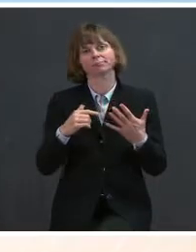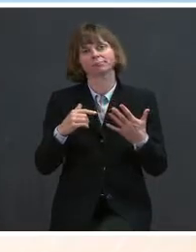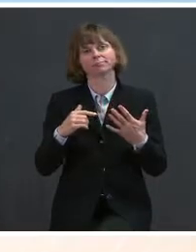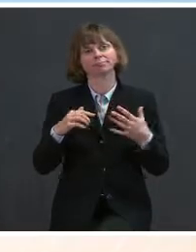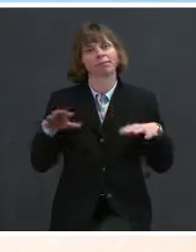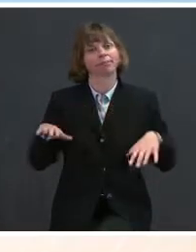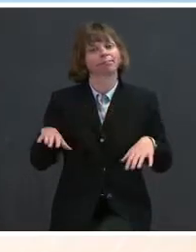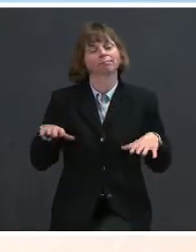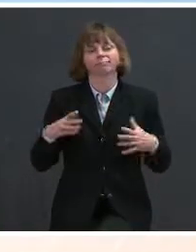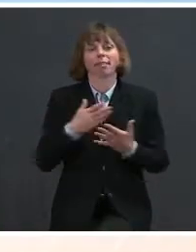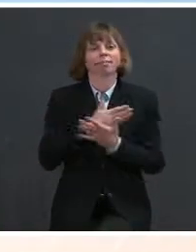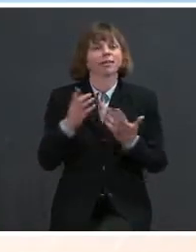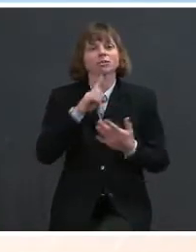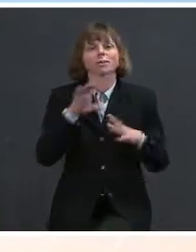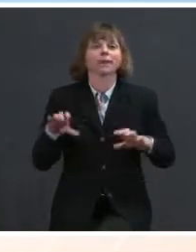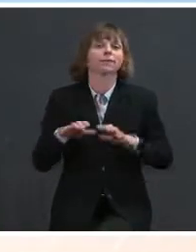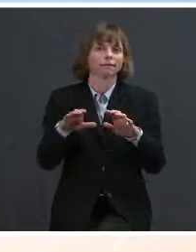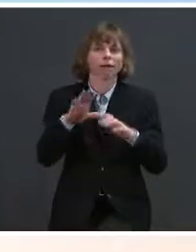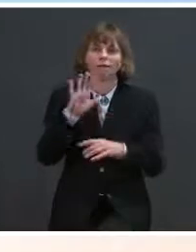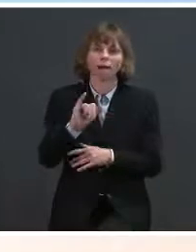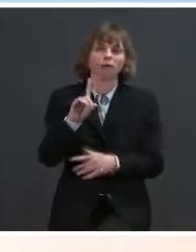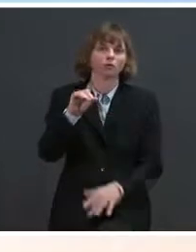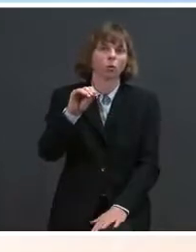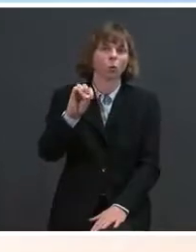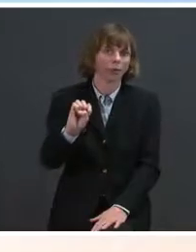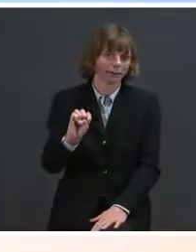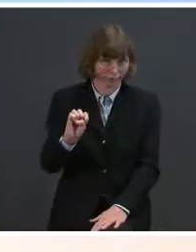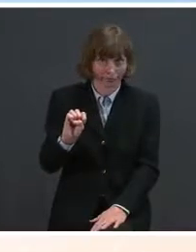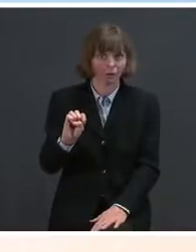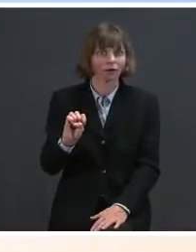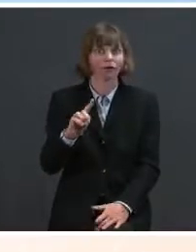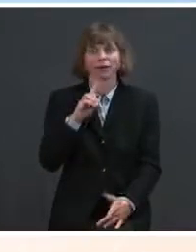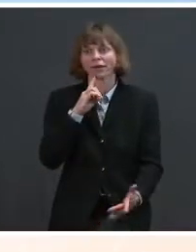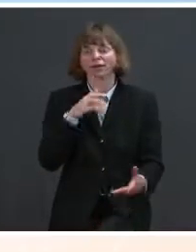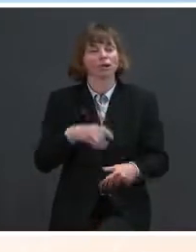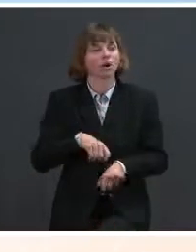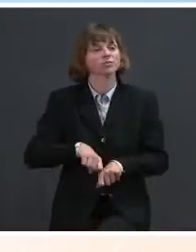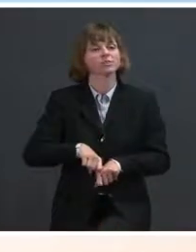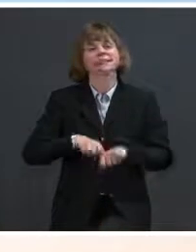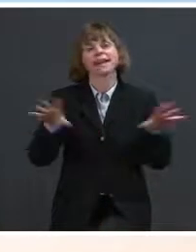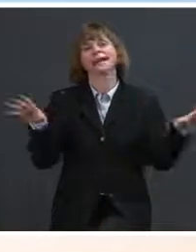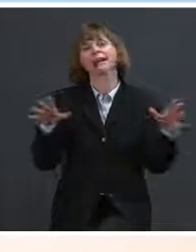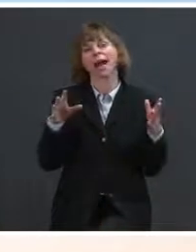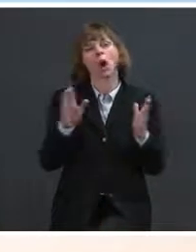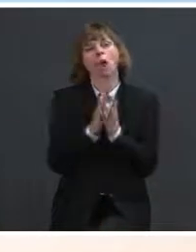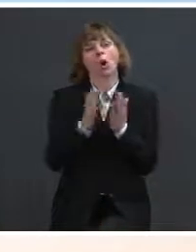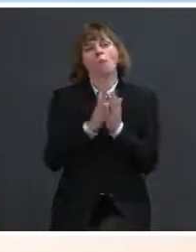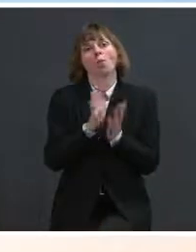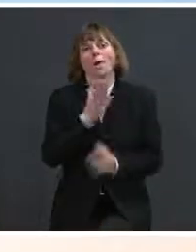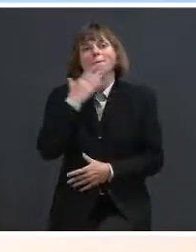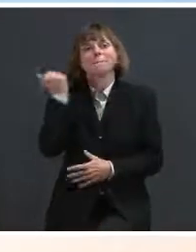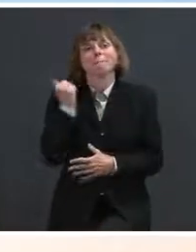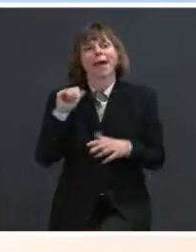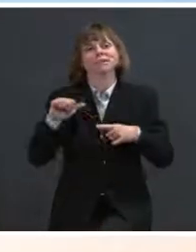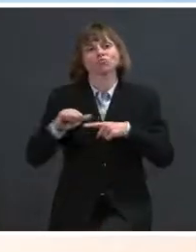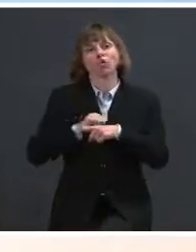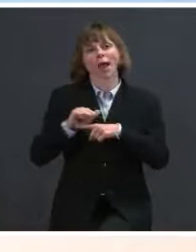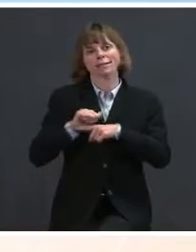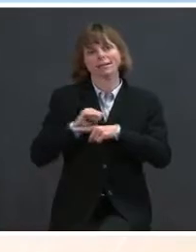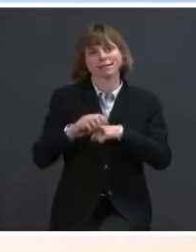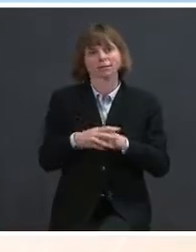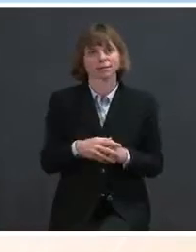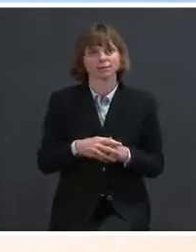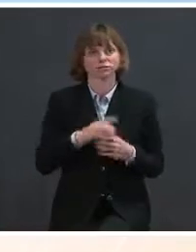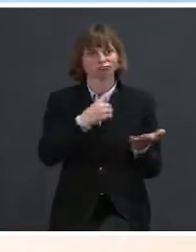a guidebook, a guide of best practices. They're already engaging with schools and school districts. They're requiring that